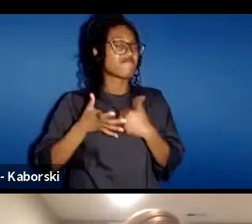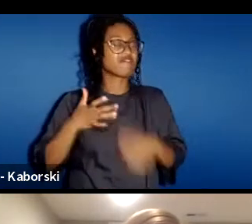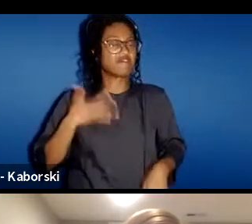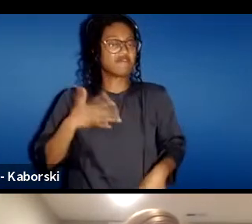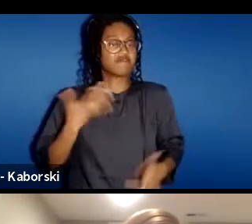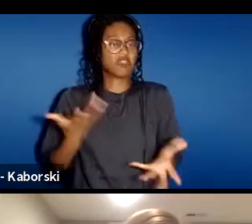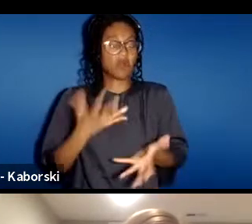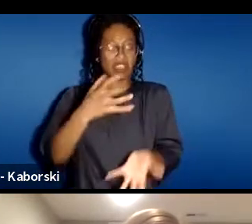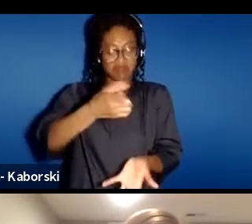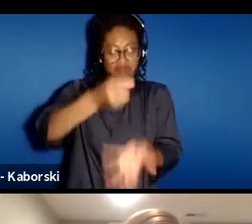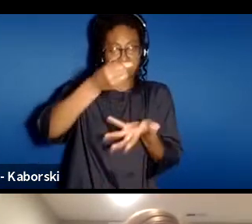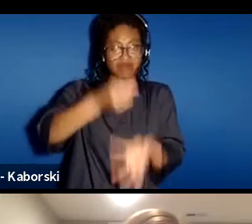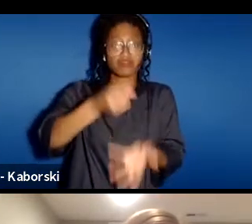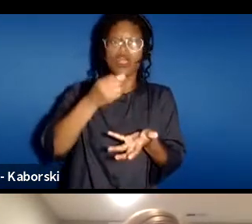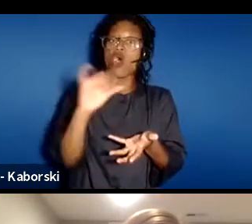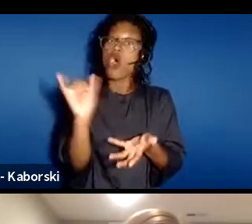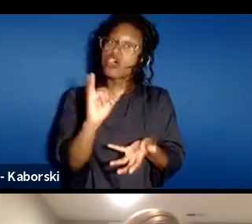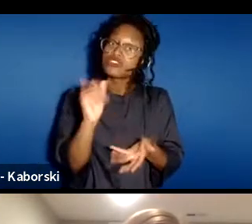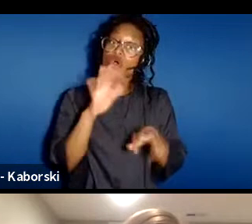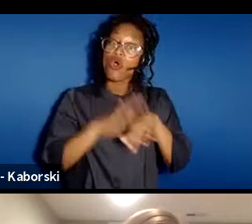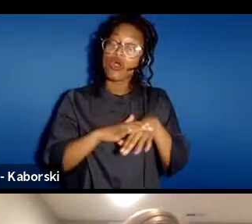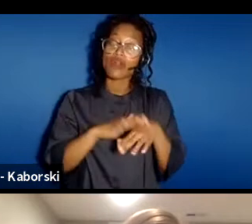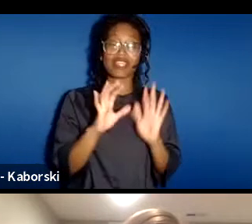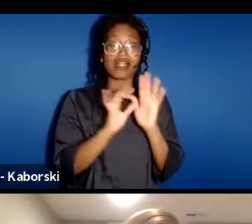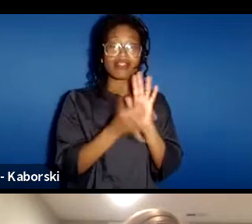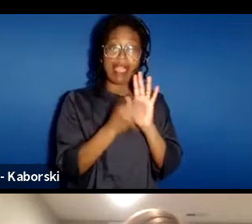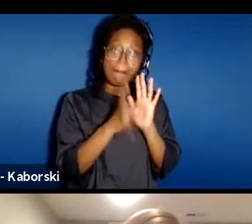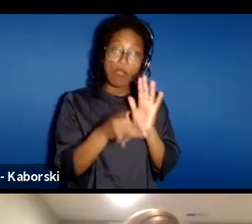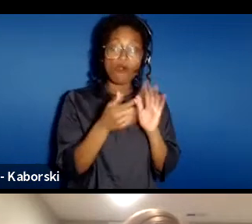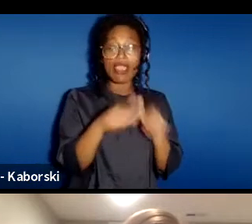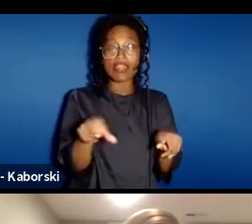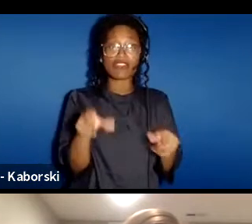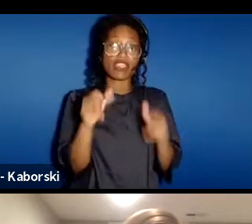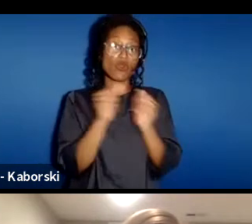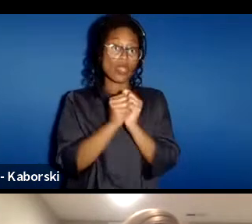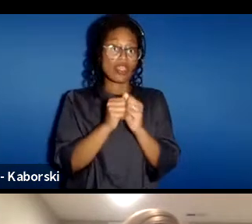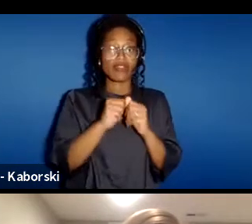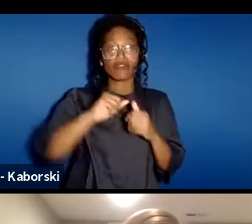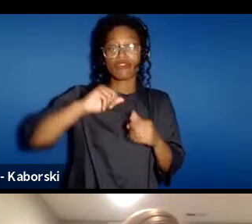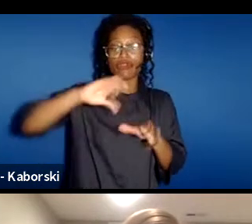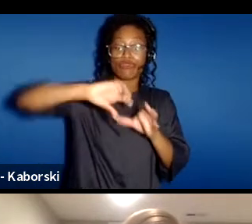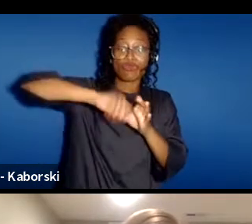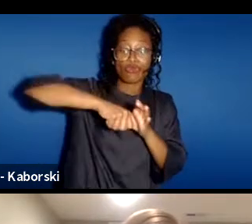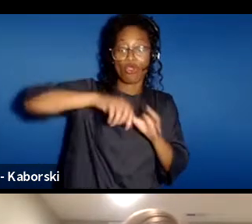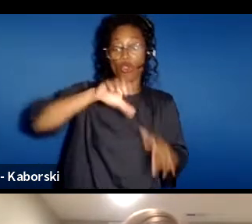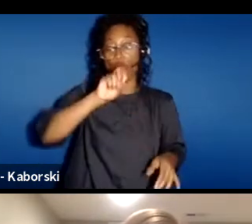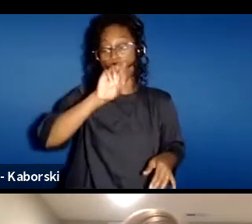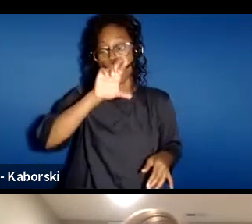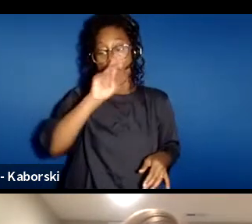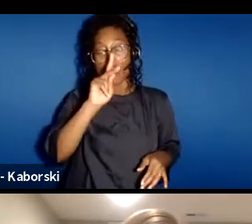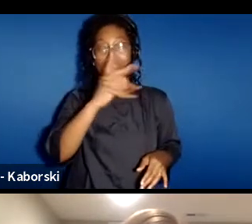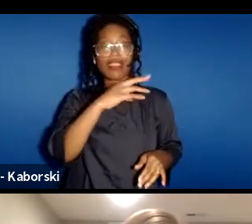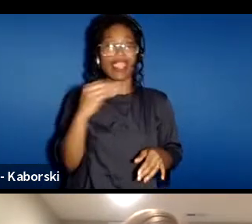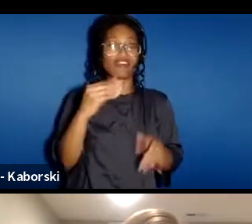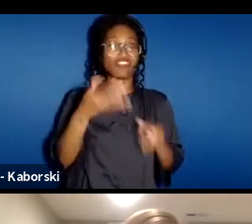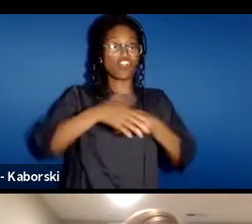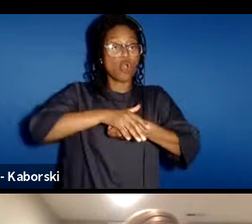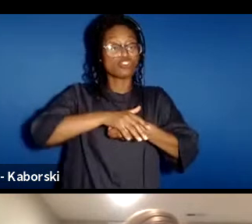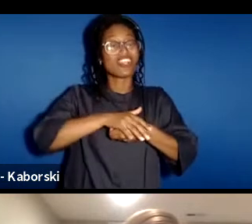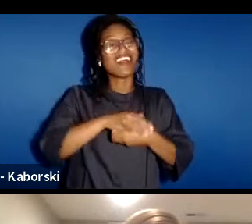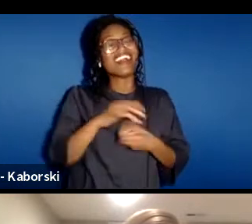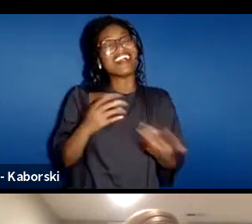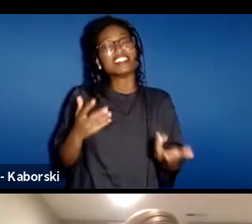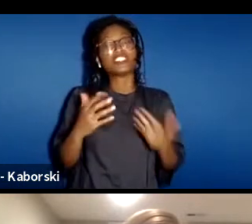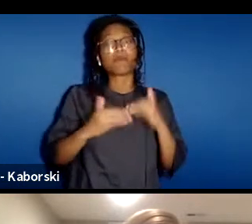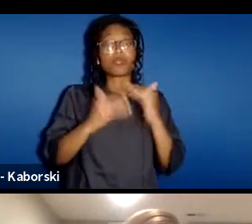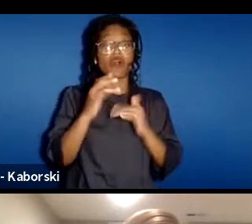to the label as well as you're doing that, as well as the cork and anything you're doing with the closure. You know, and I mean, and to build on that just briefly